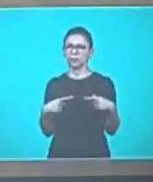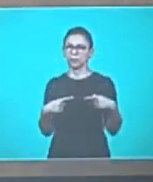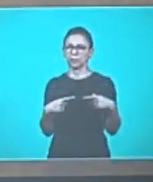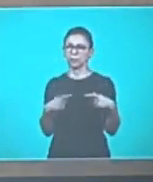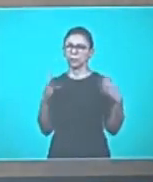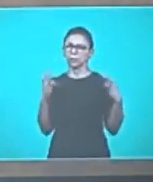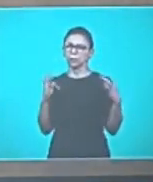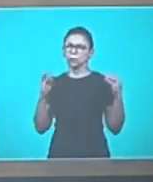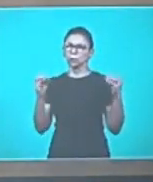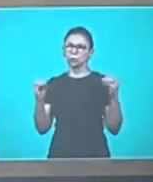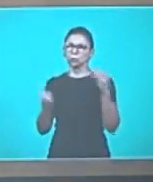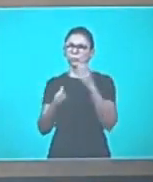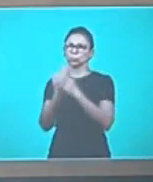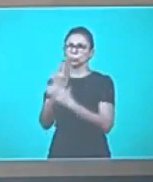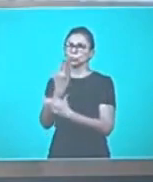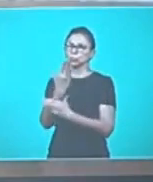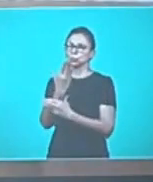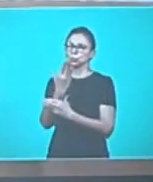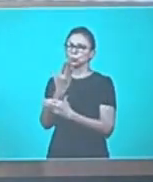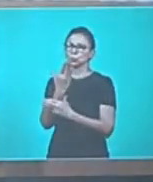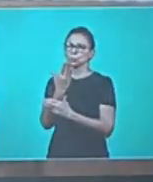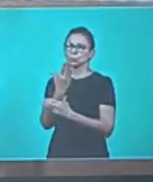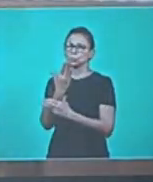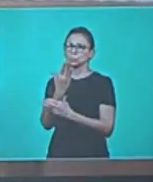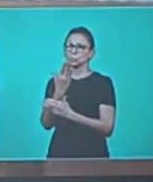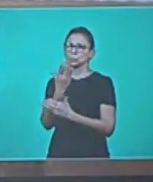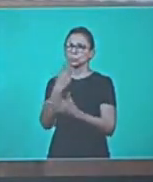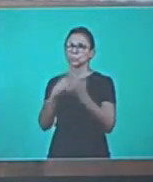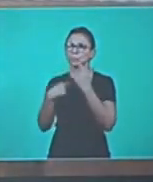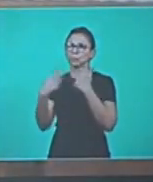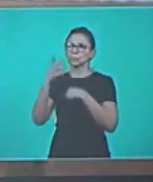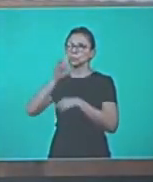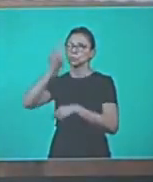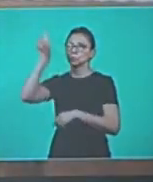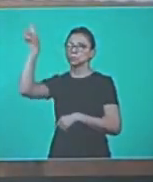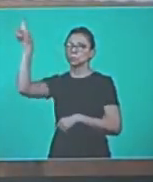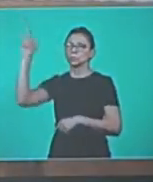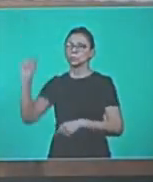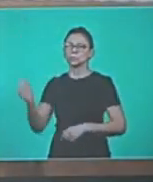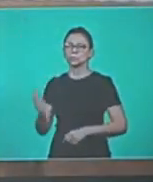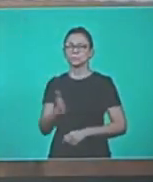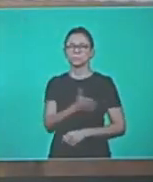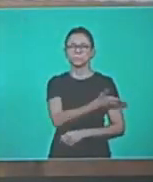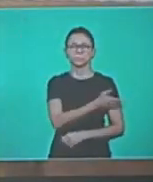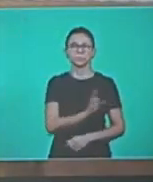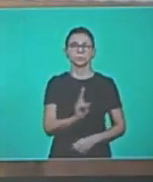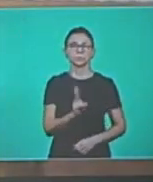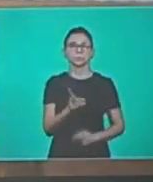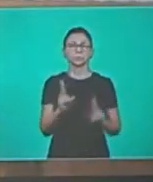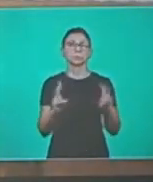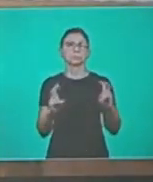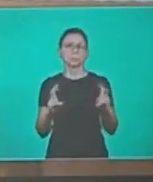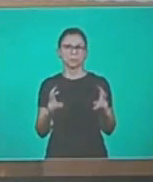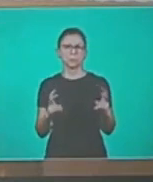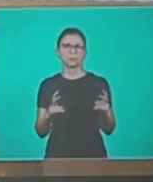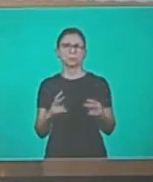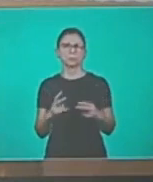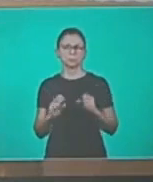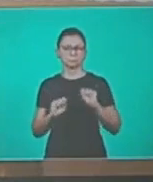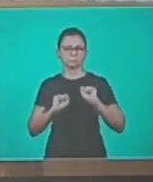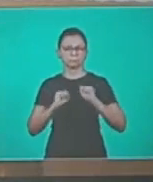salvation for the man. So nothing came from man. Everything came from the heart of the Lord, the heart of